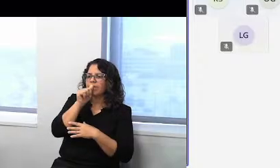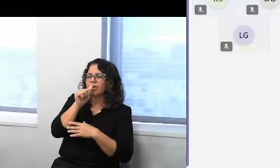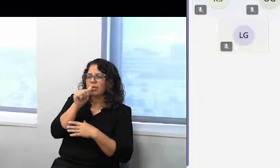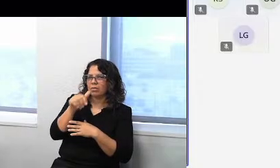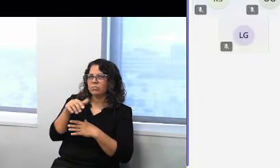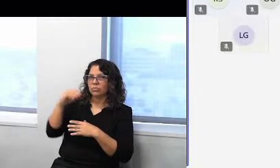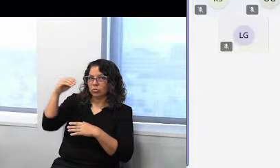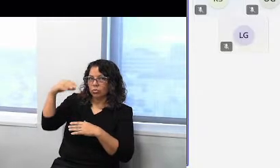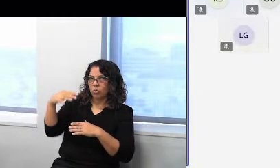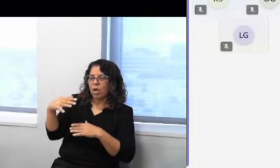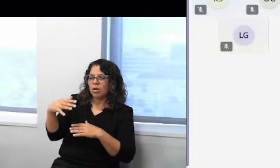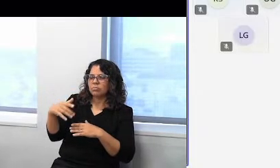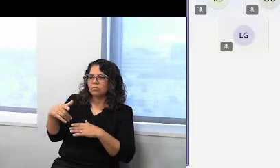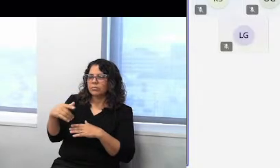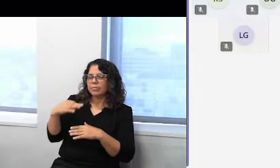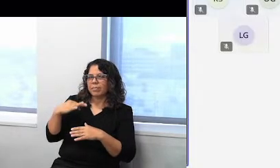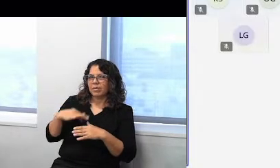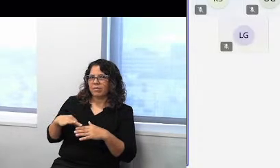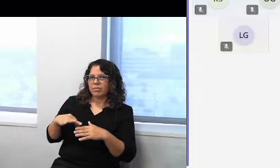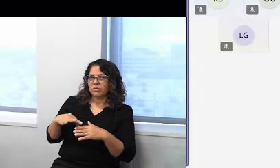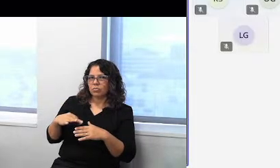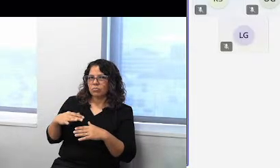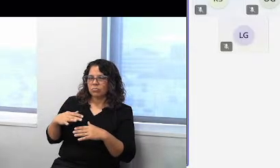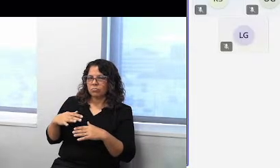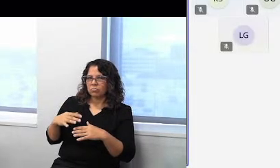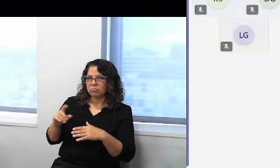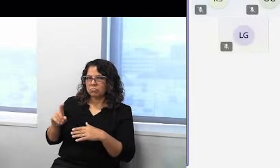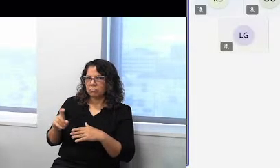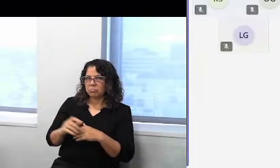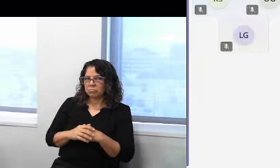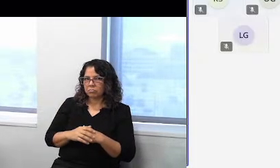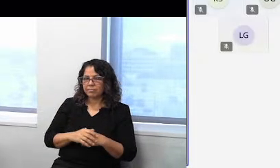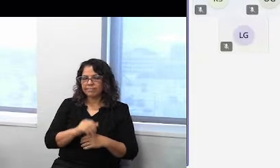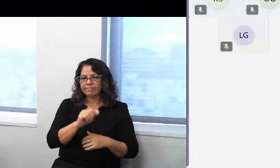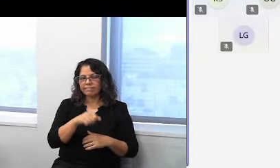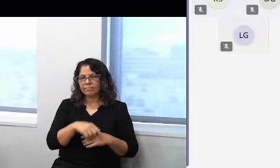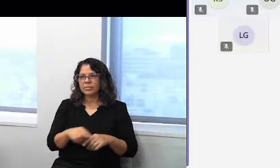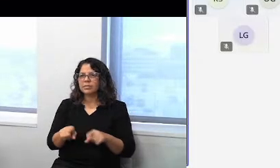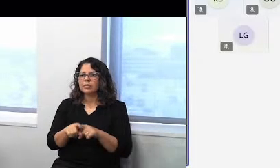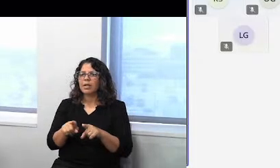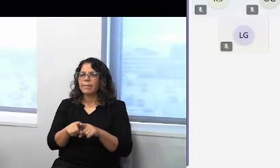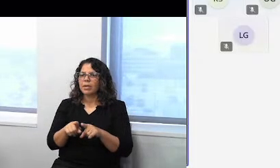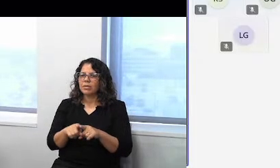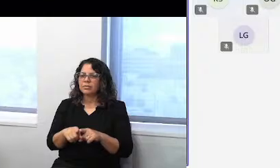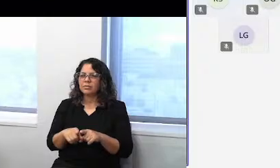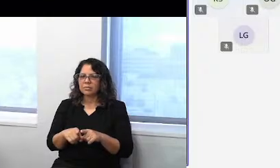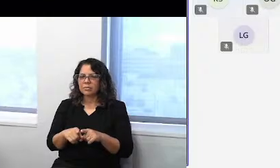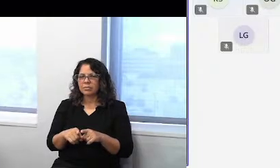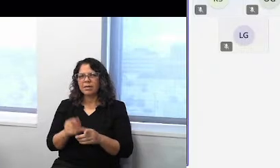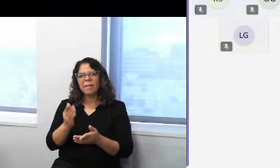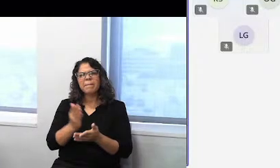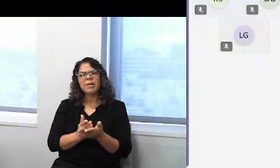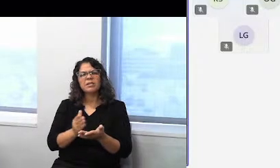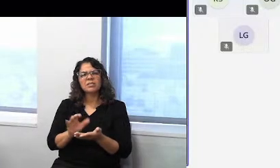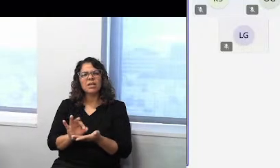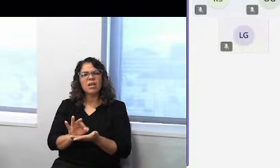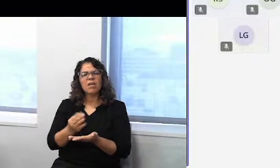in accordance to the order, yes. Okay. And part of that is being funded by ratepayers for the developers.